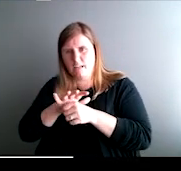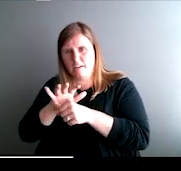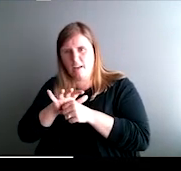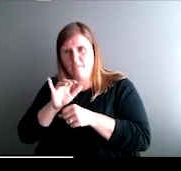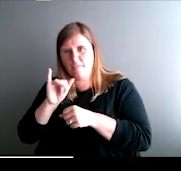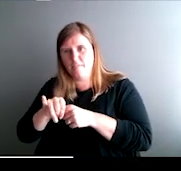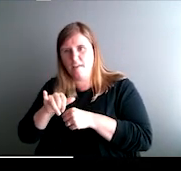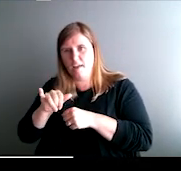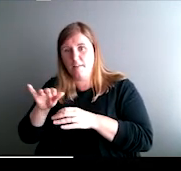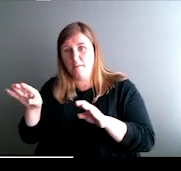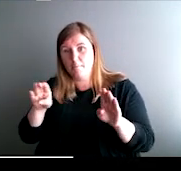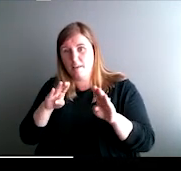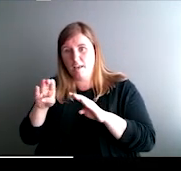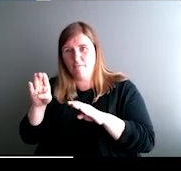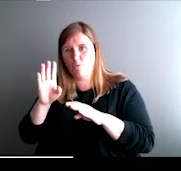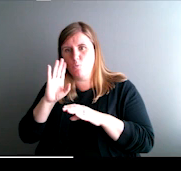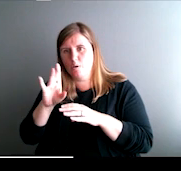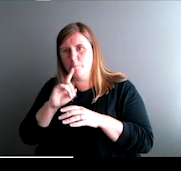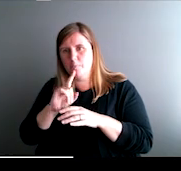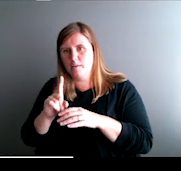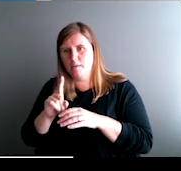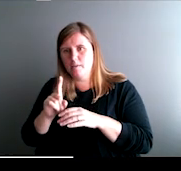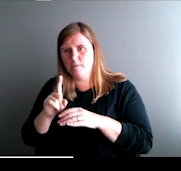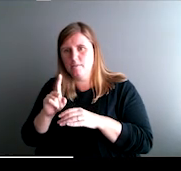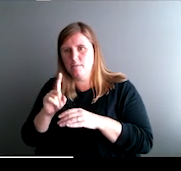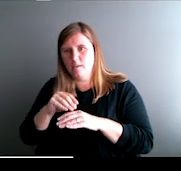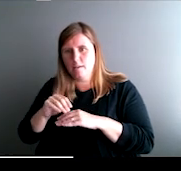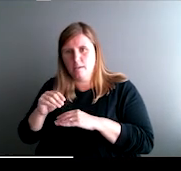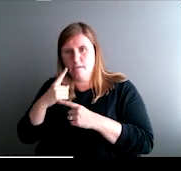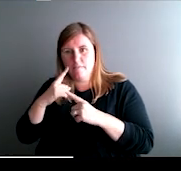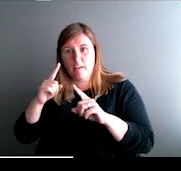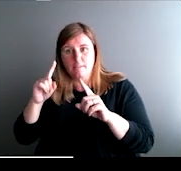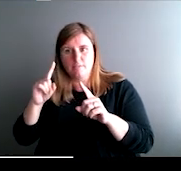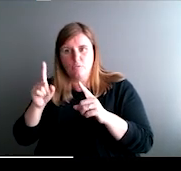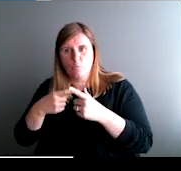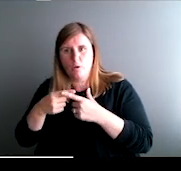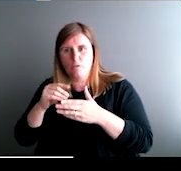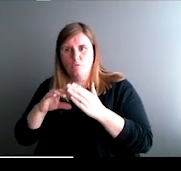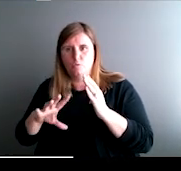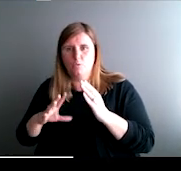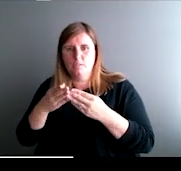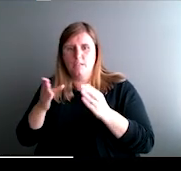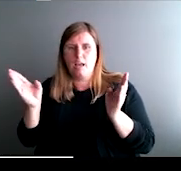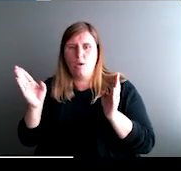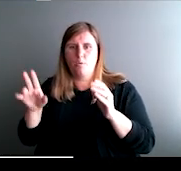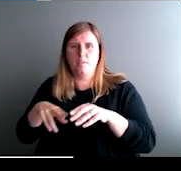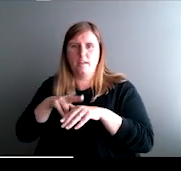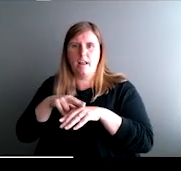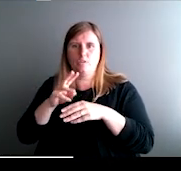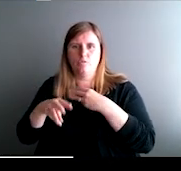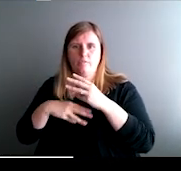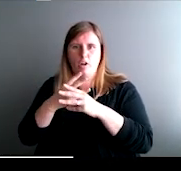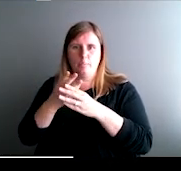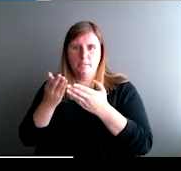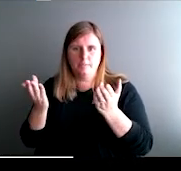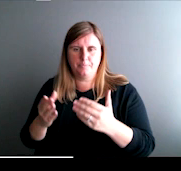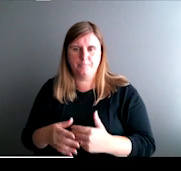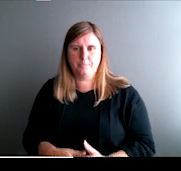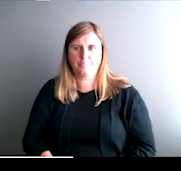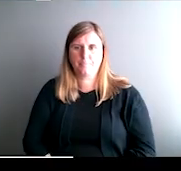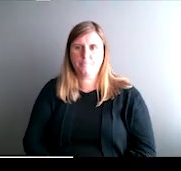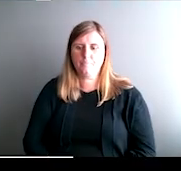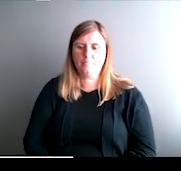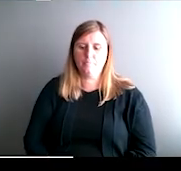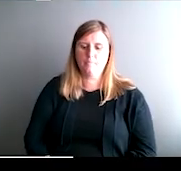the behavior is going to be effective when the student is out in the natural environment. As an